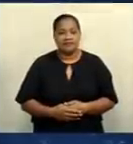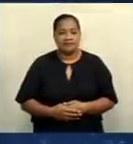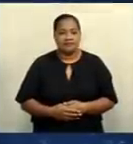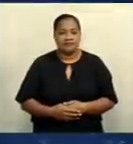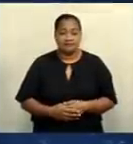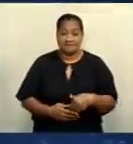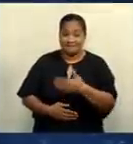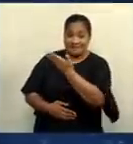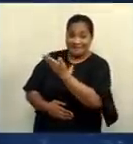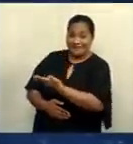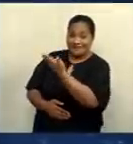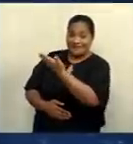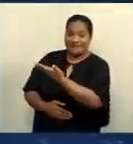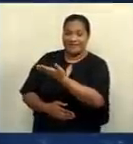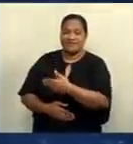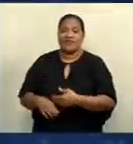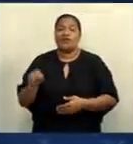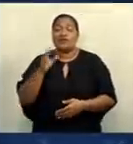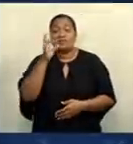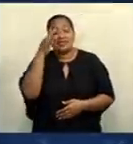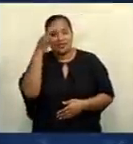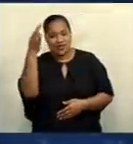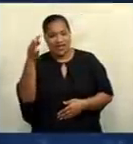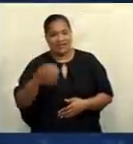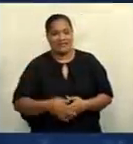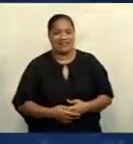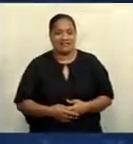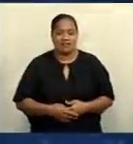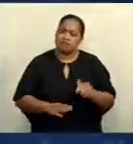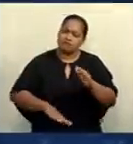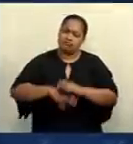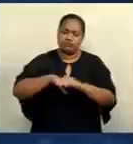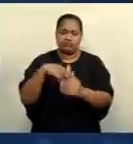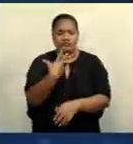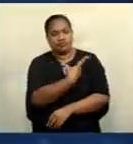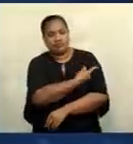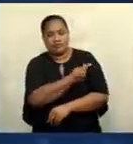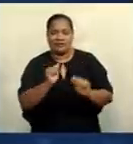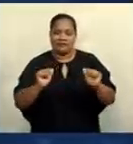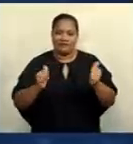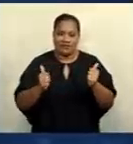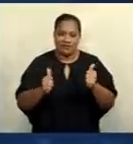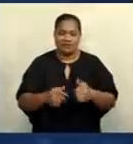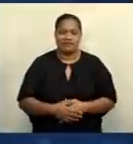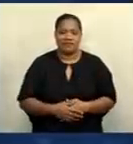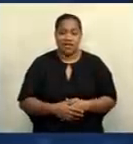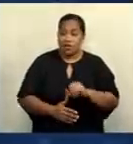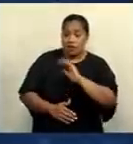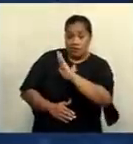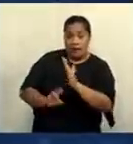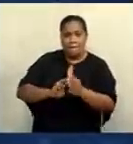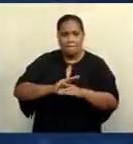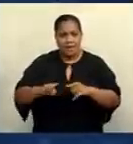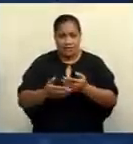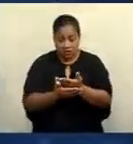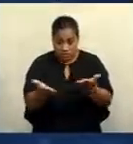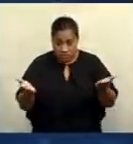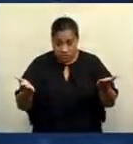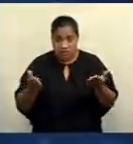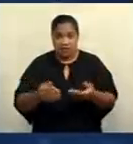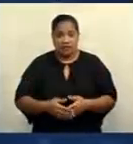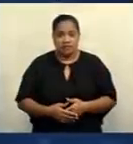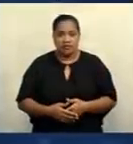Riaz Ullah from Korotongo and Singatoka is fully vaccinated. Ullah's message for everyone is to